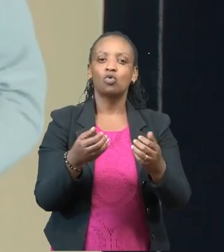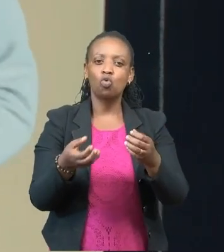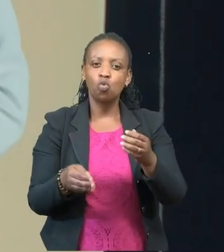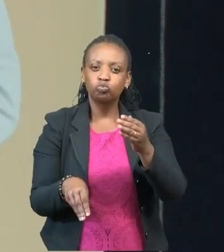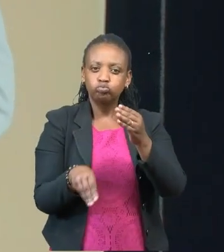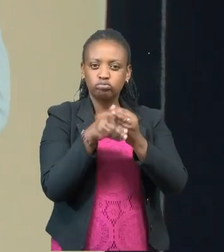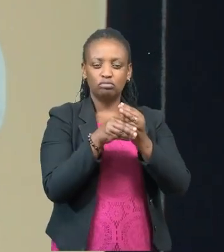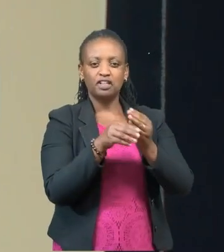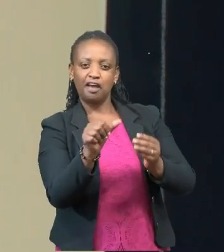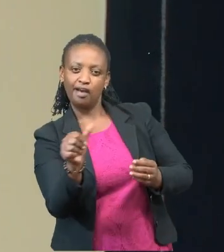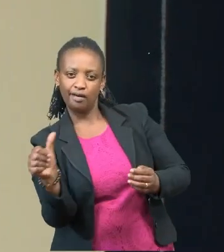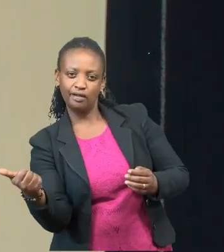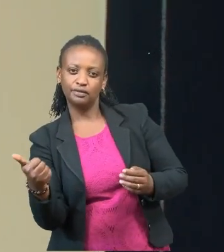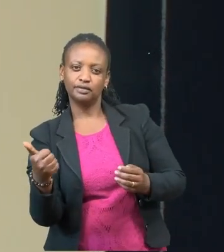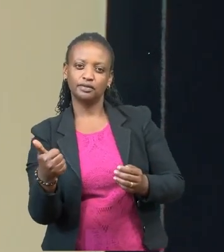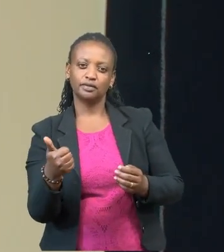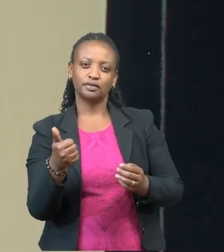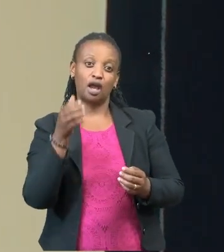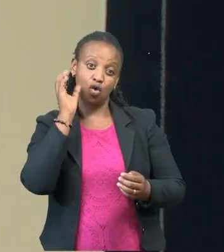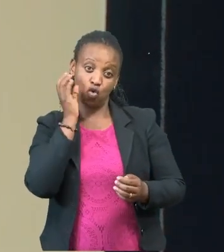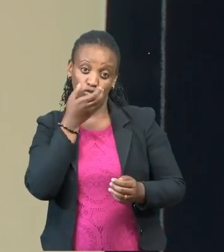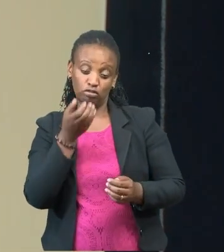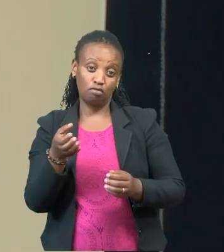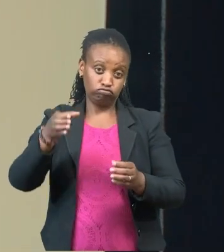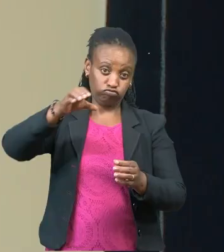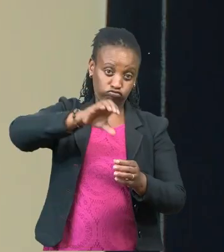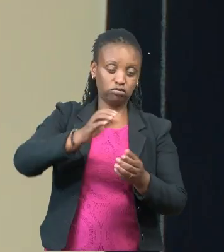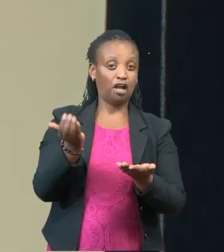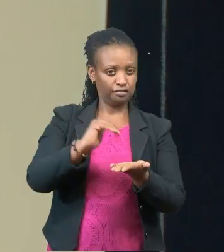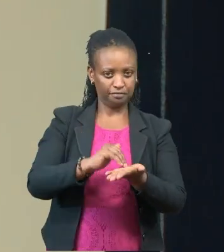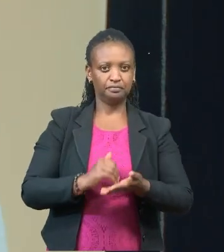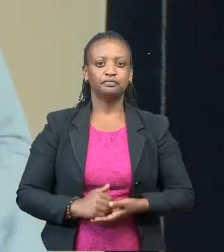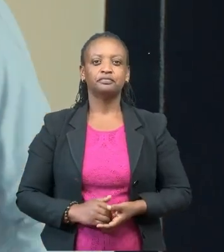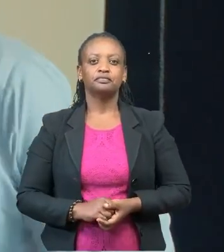Therefore, I'm going to add on another water.